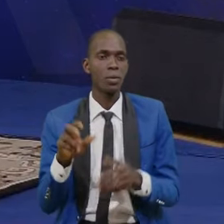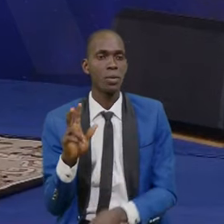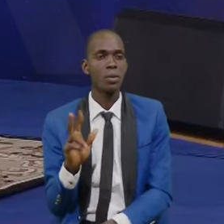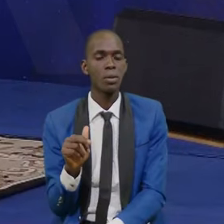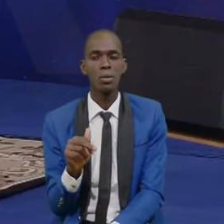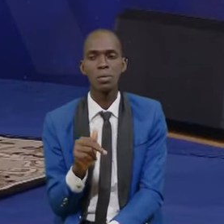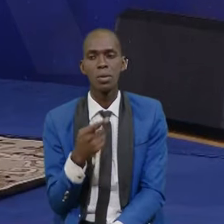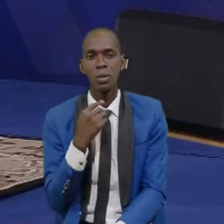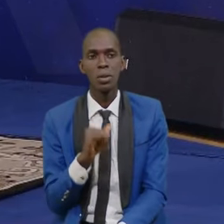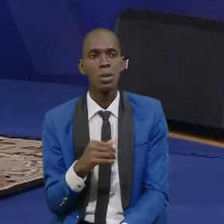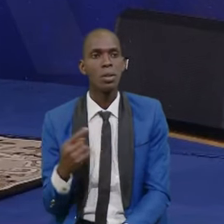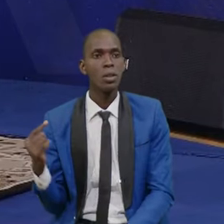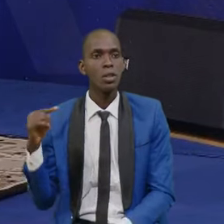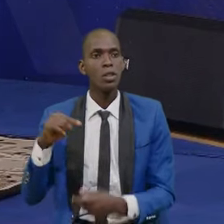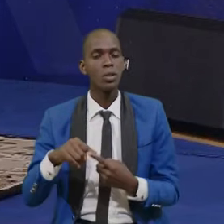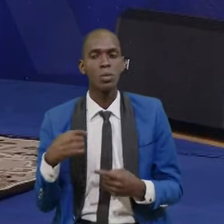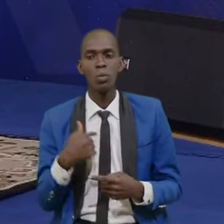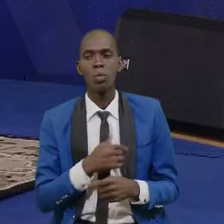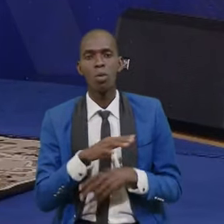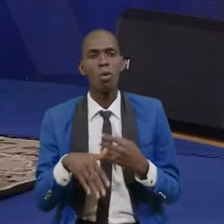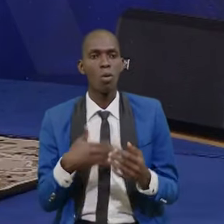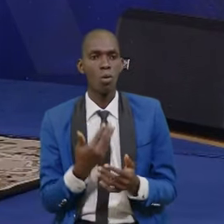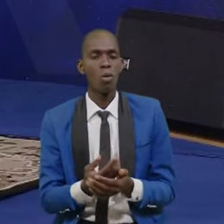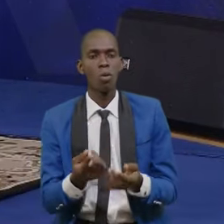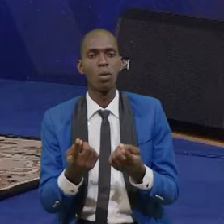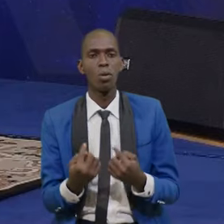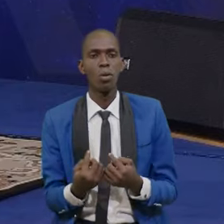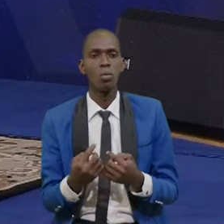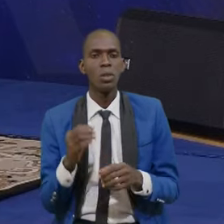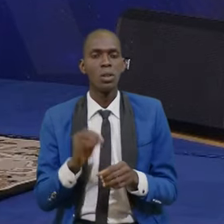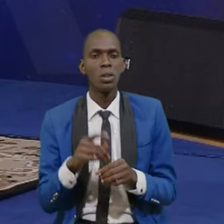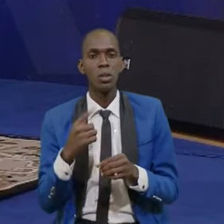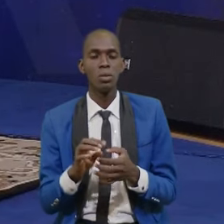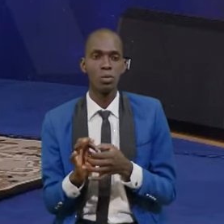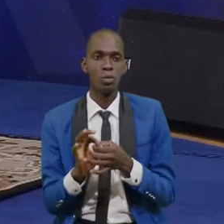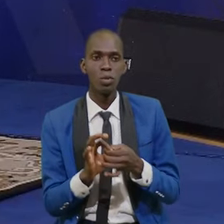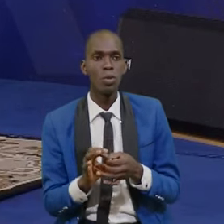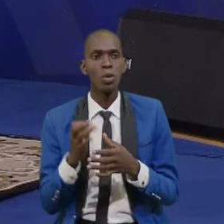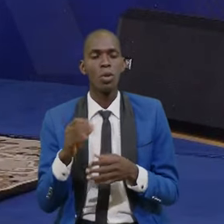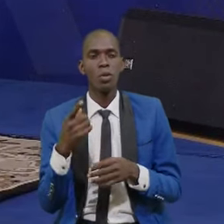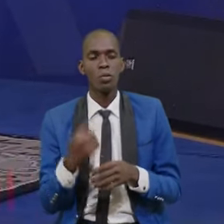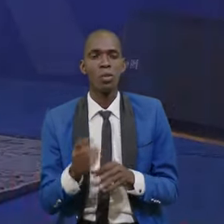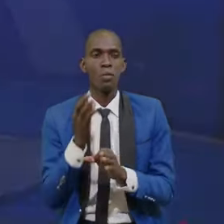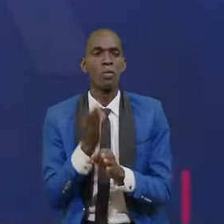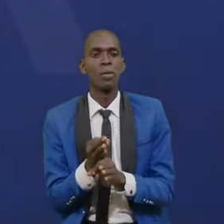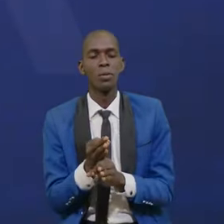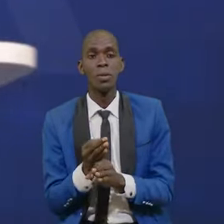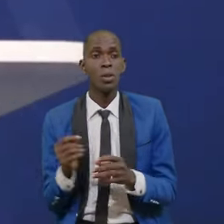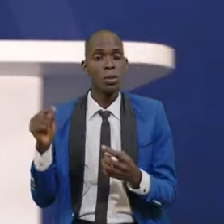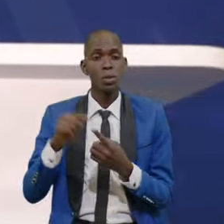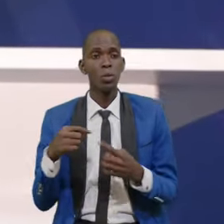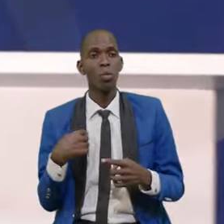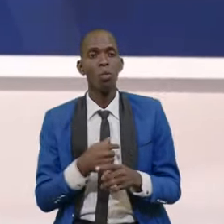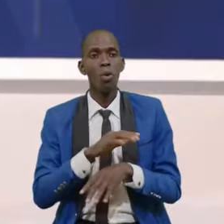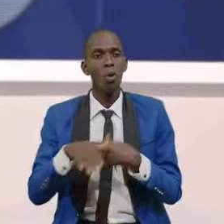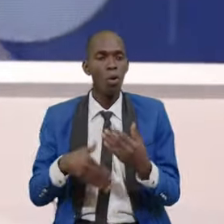till we all come in the unity of the faith. Till we all